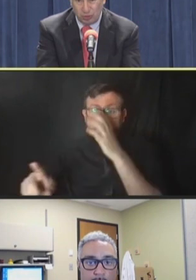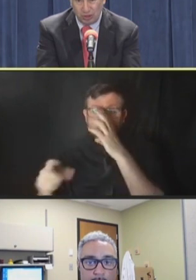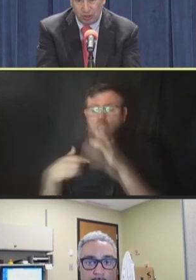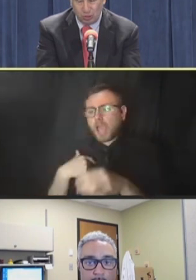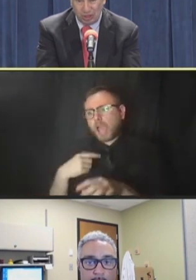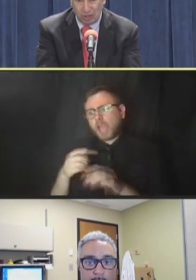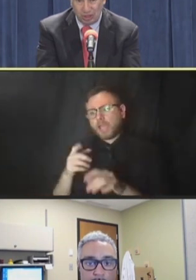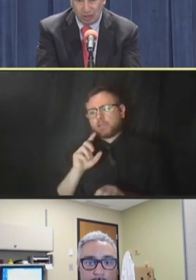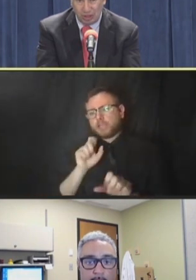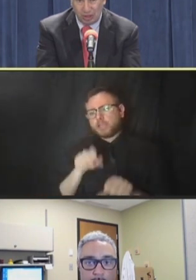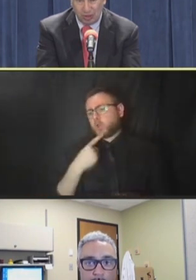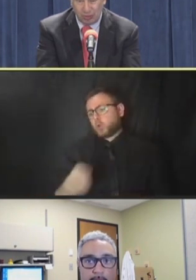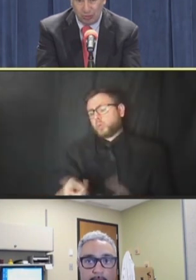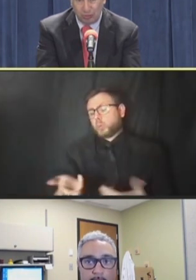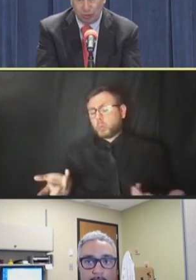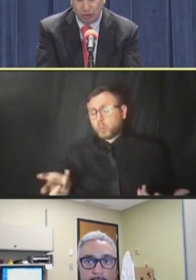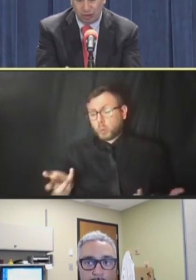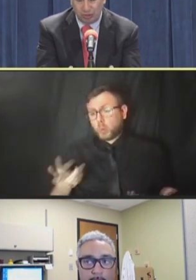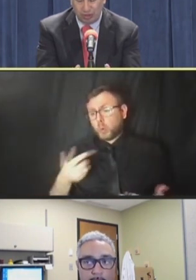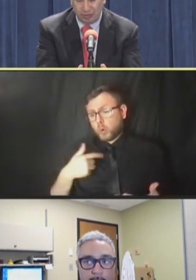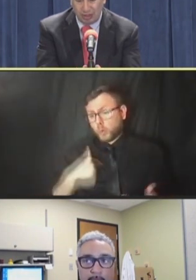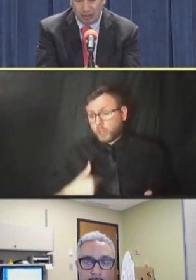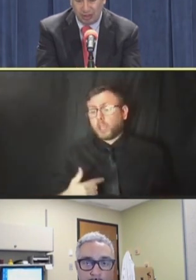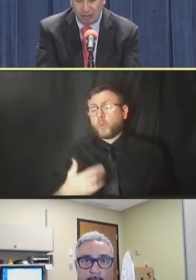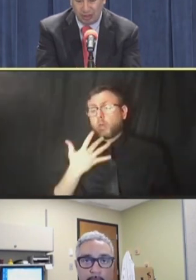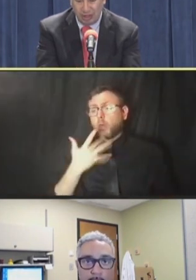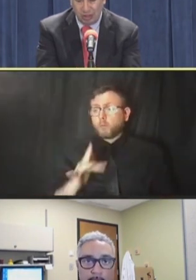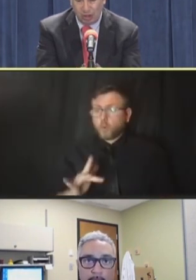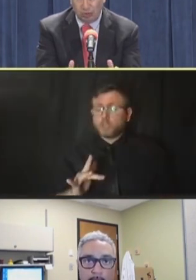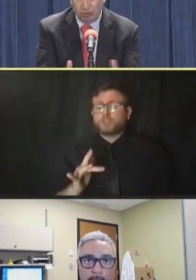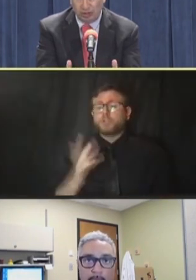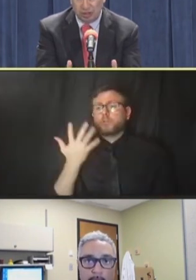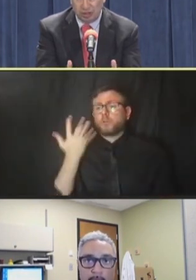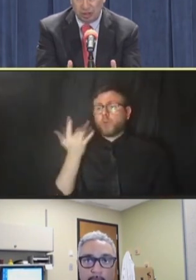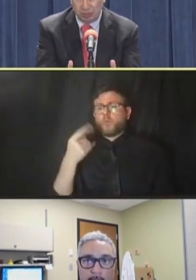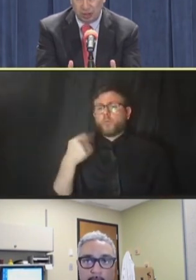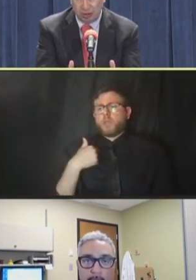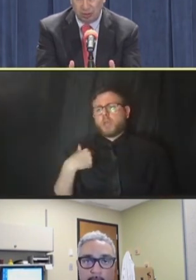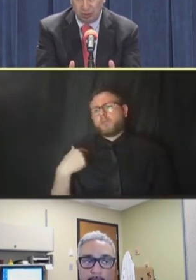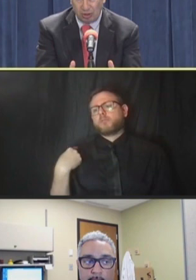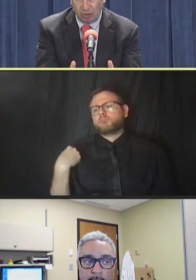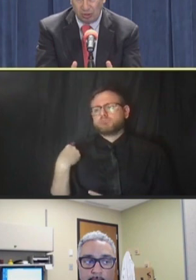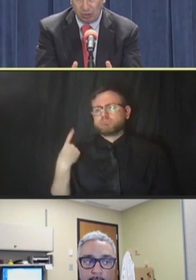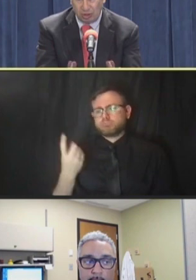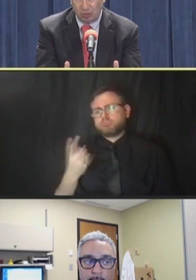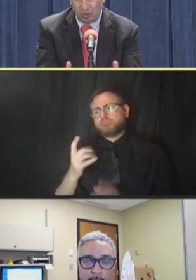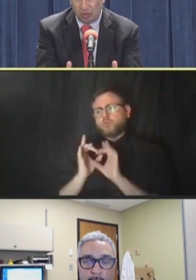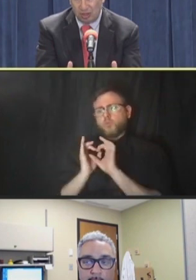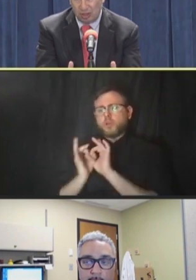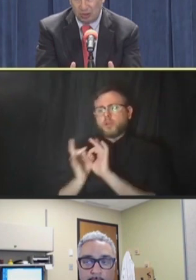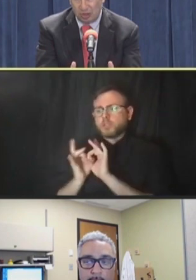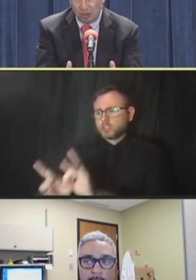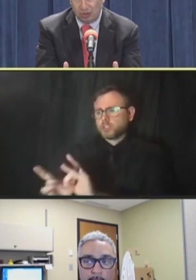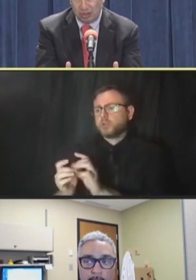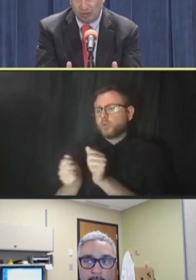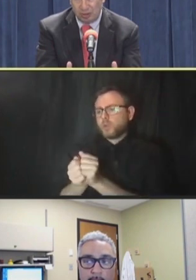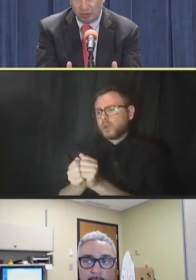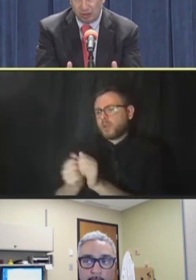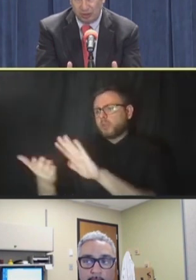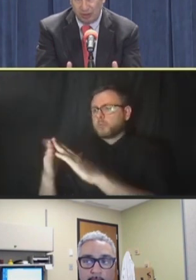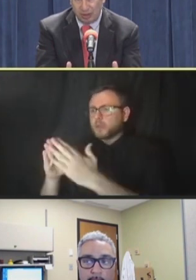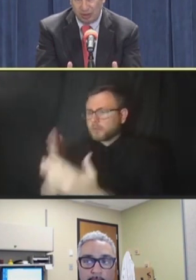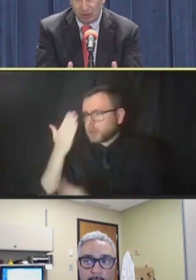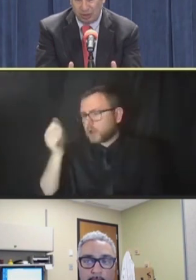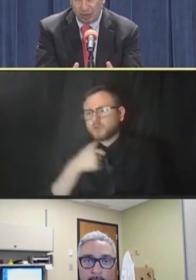was because we had, we were fortunate to have had a long relationship with the community because of our HIV